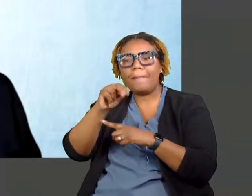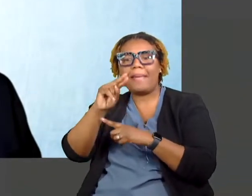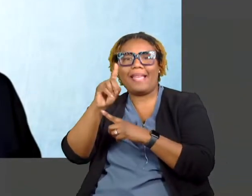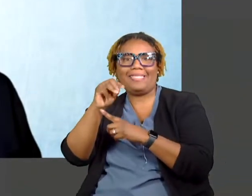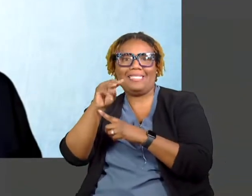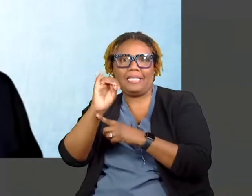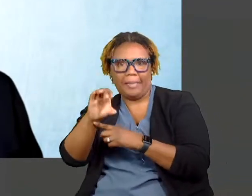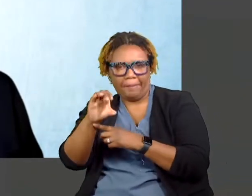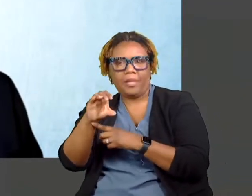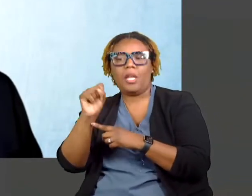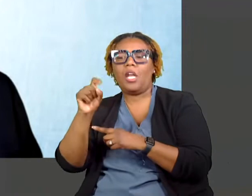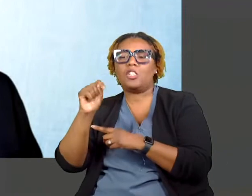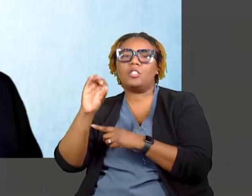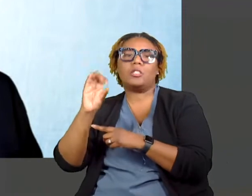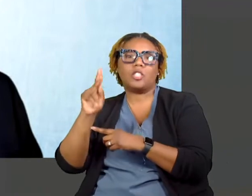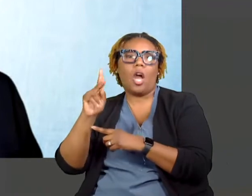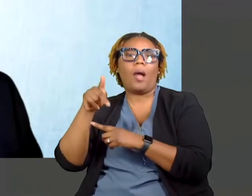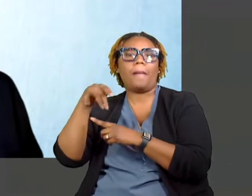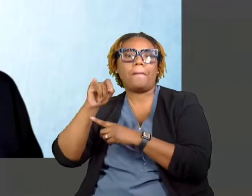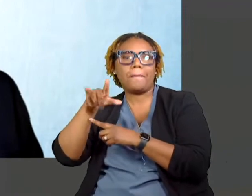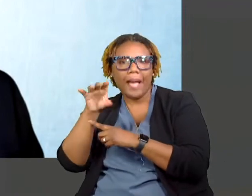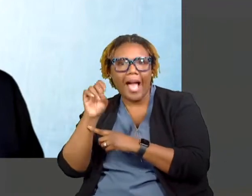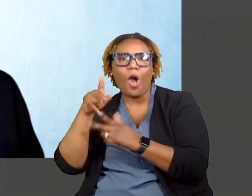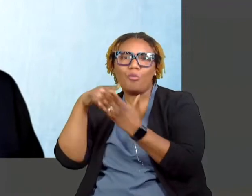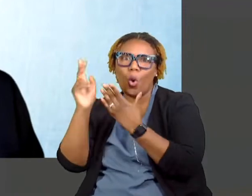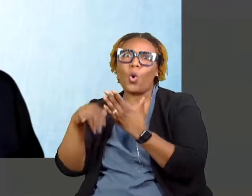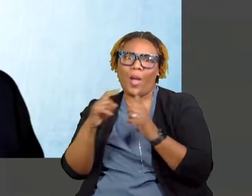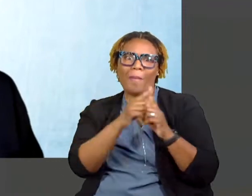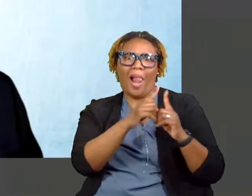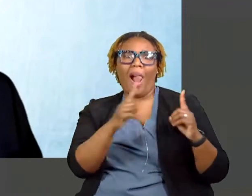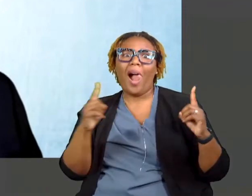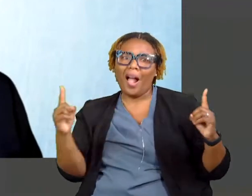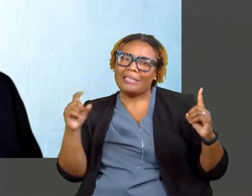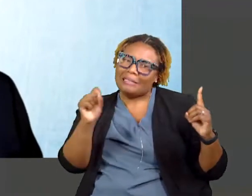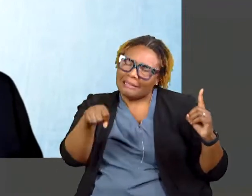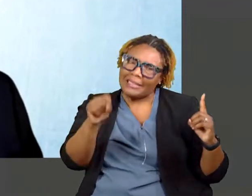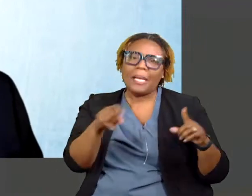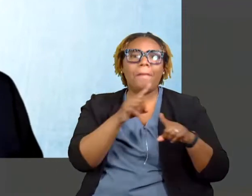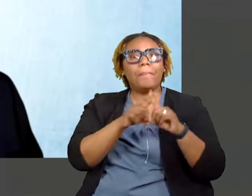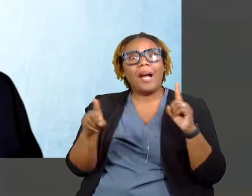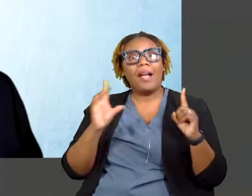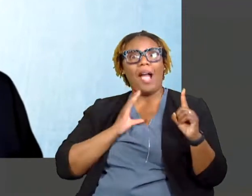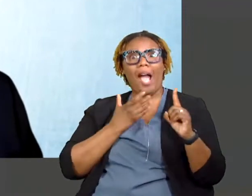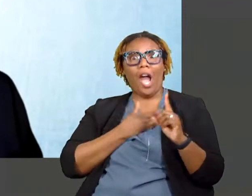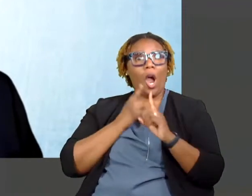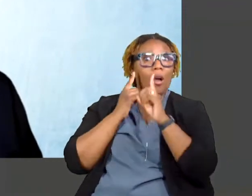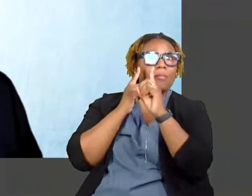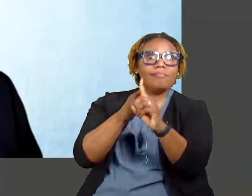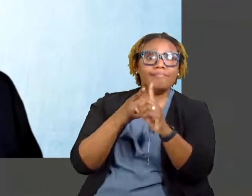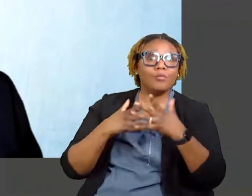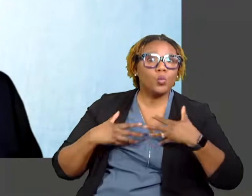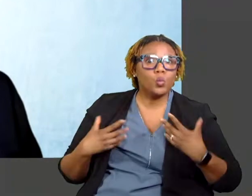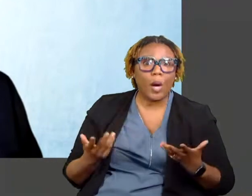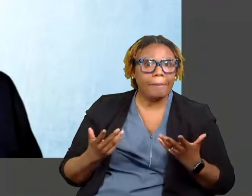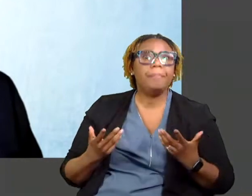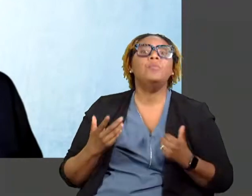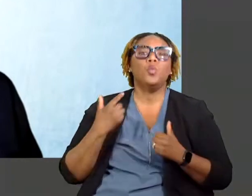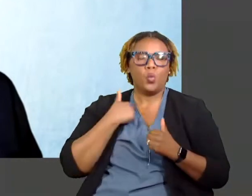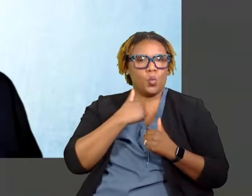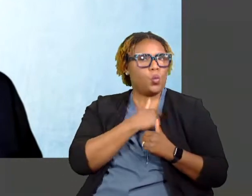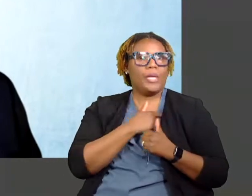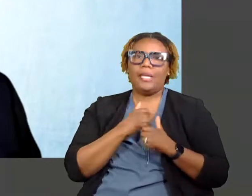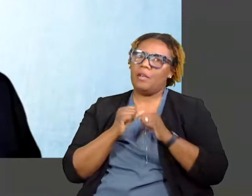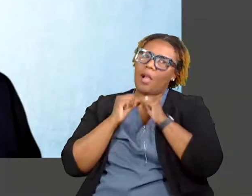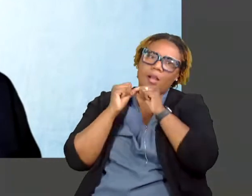Program. It's a little bit of a mouthful, but it's a fairly simple plan, actually. Basically, what we do is we're